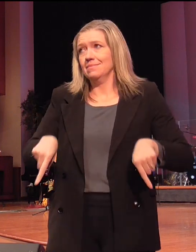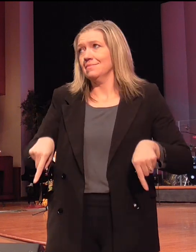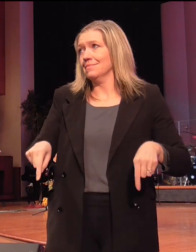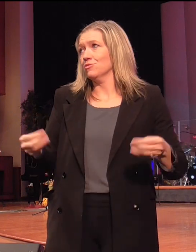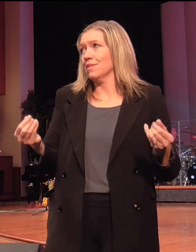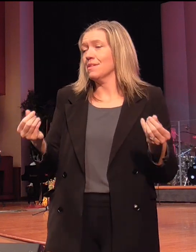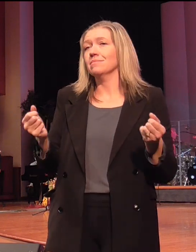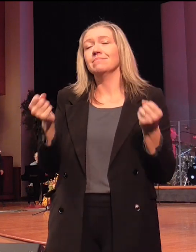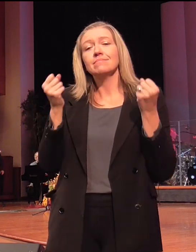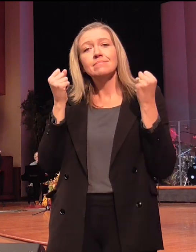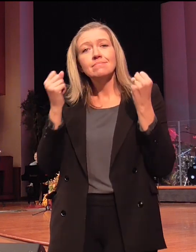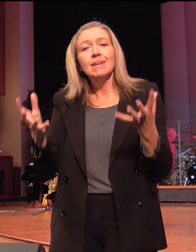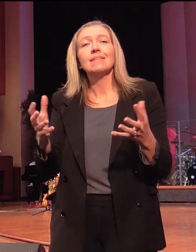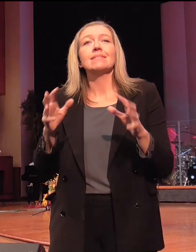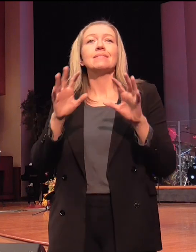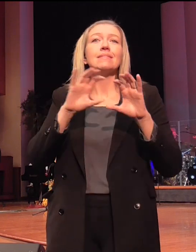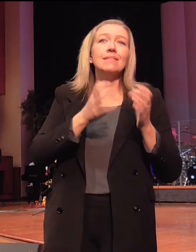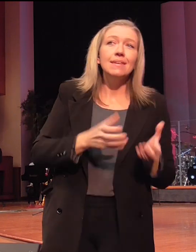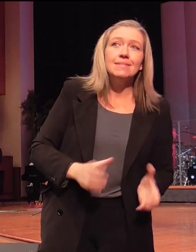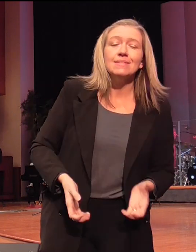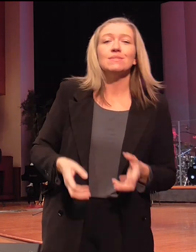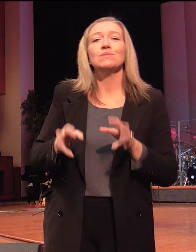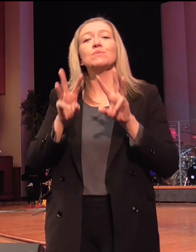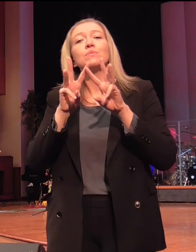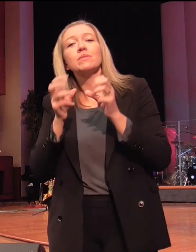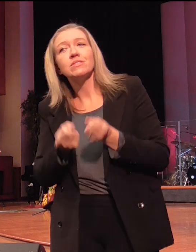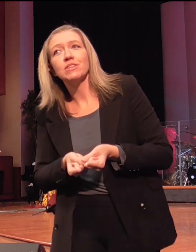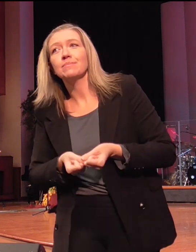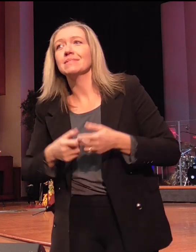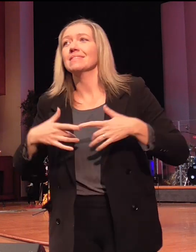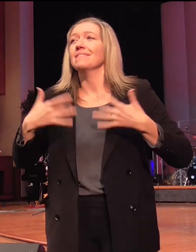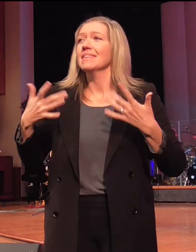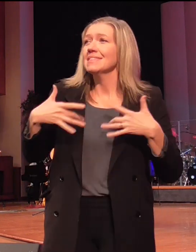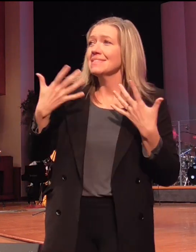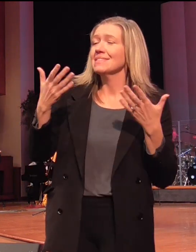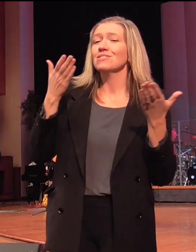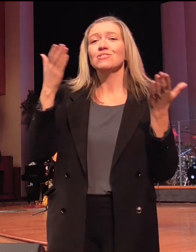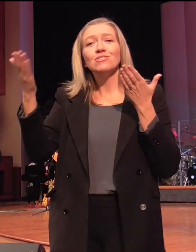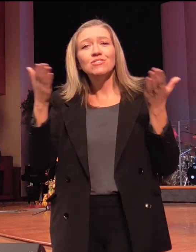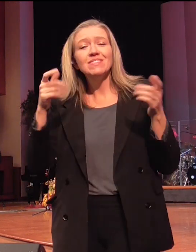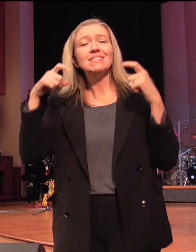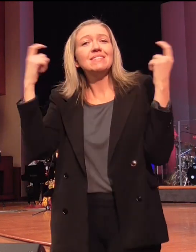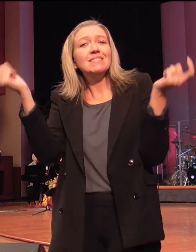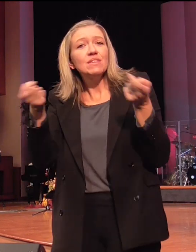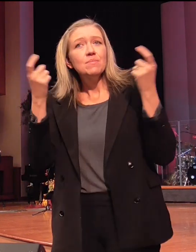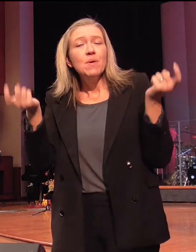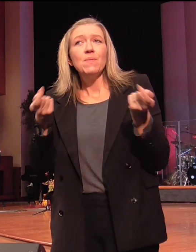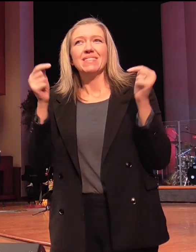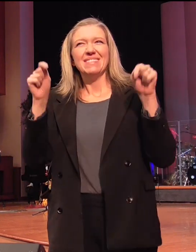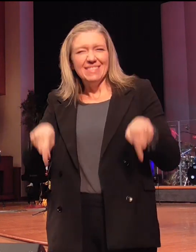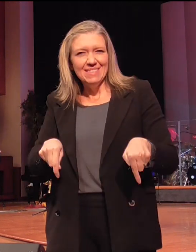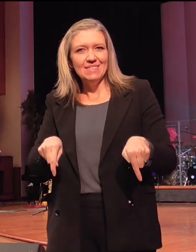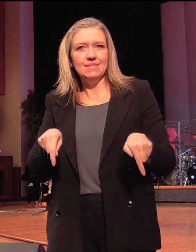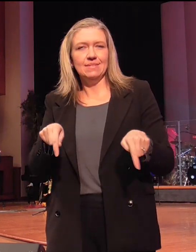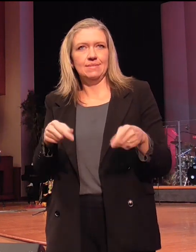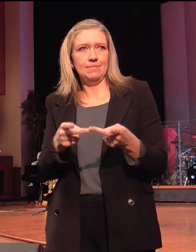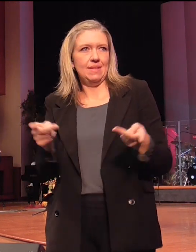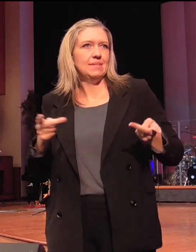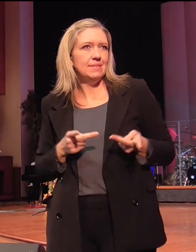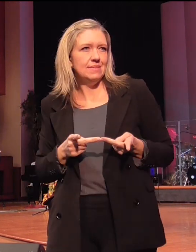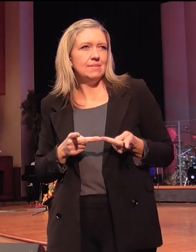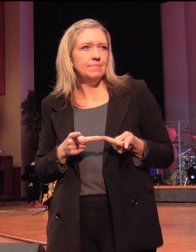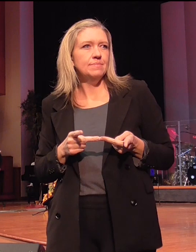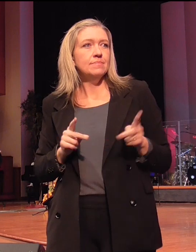many classes and workshops and events and services and ceremonies in this space. And people's lives have